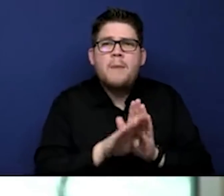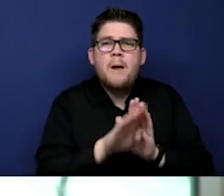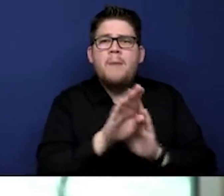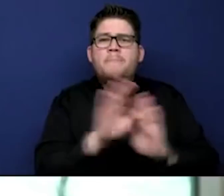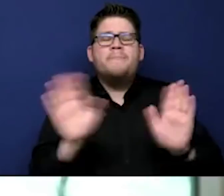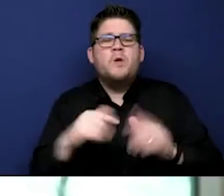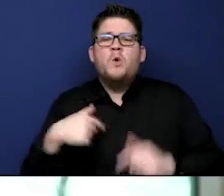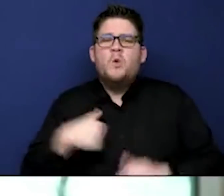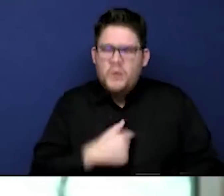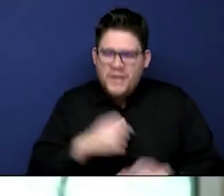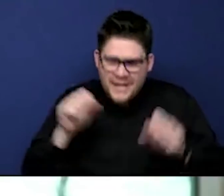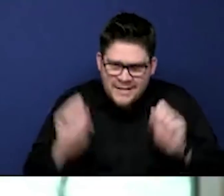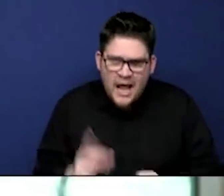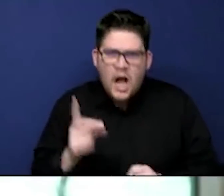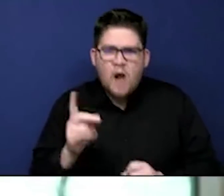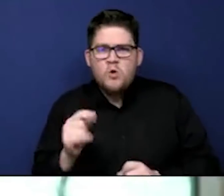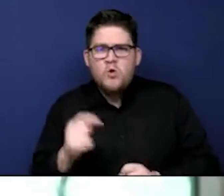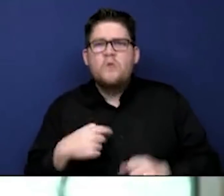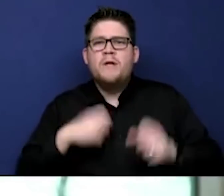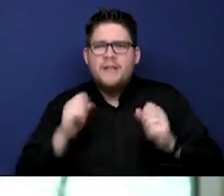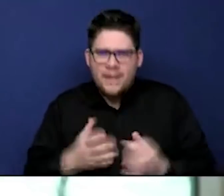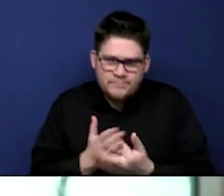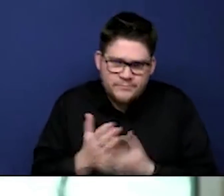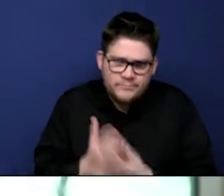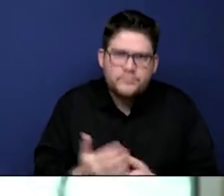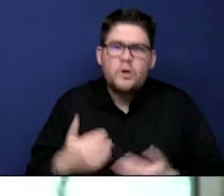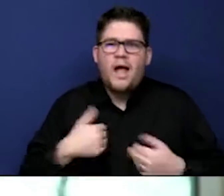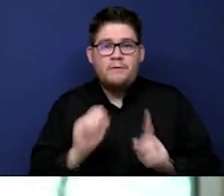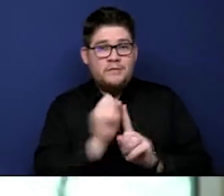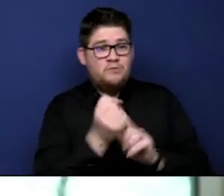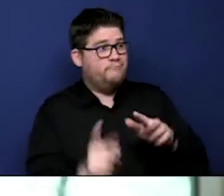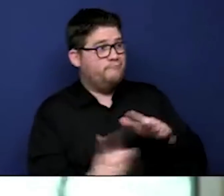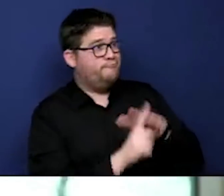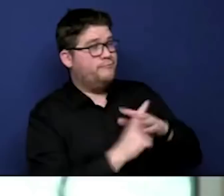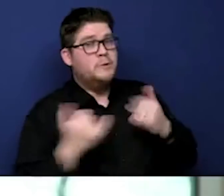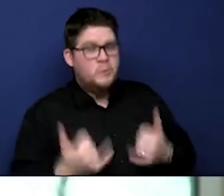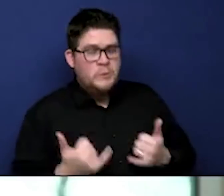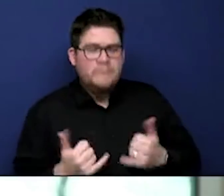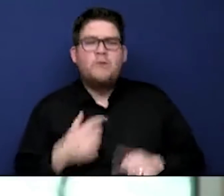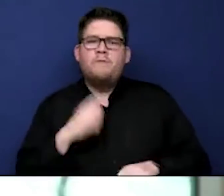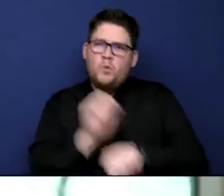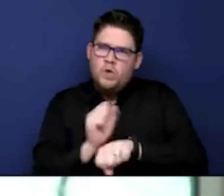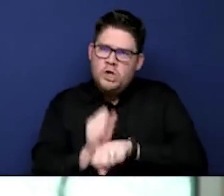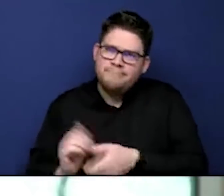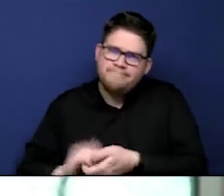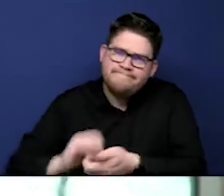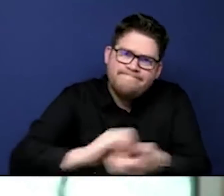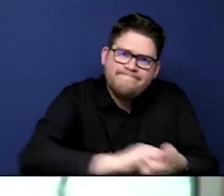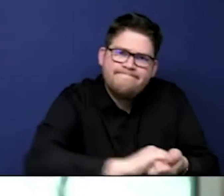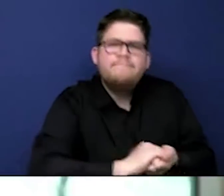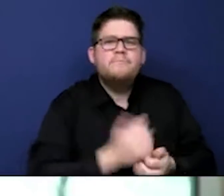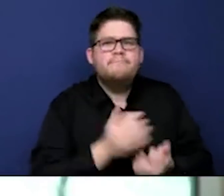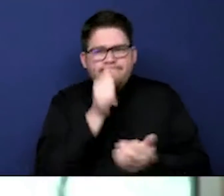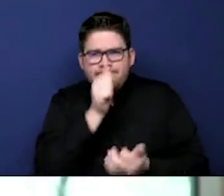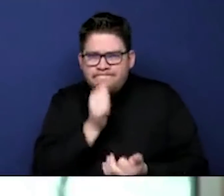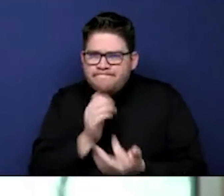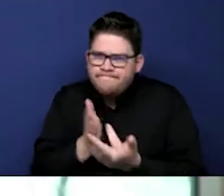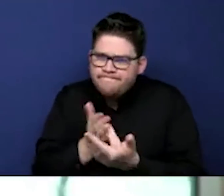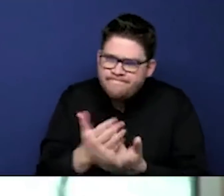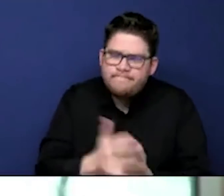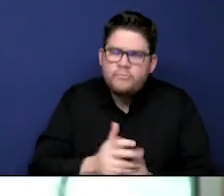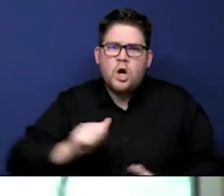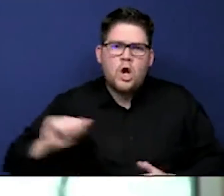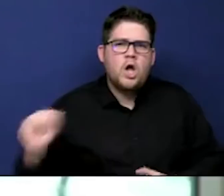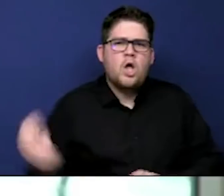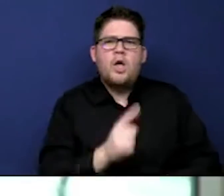been dealt with, and we have to work together to get through it. Let's all pledge to do our part today to break these chains